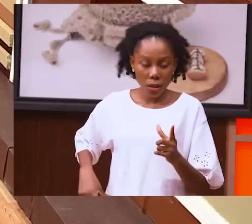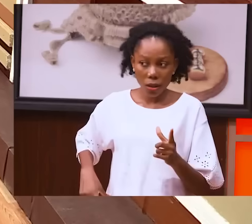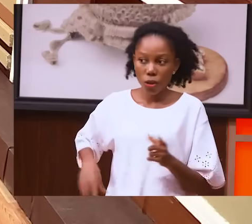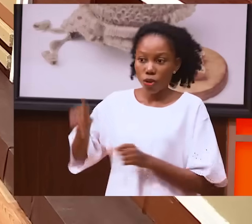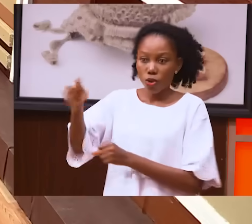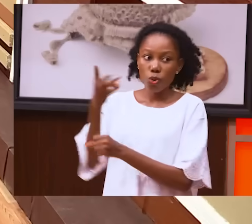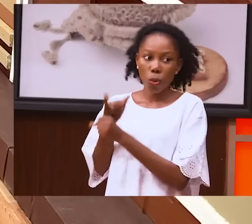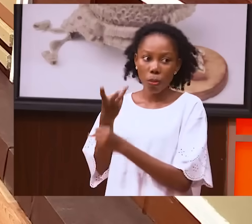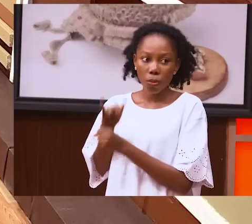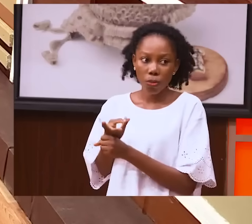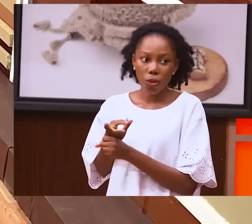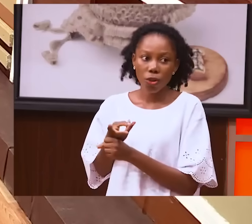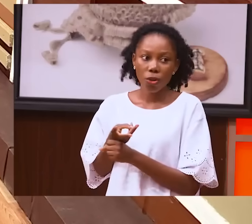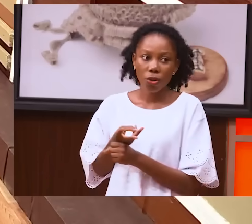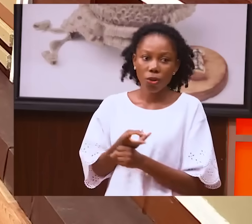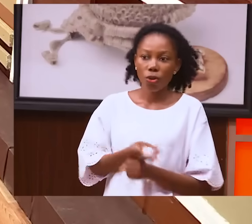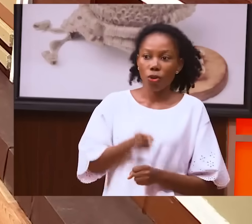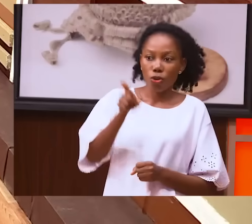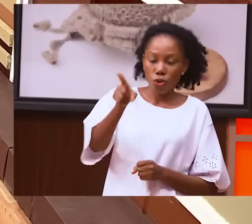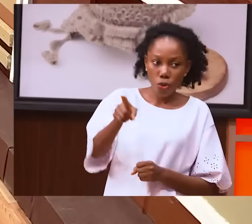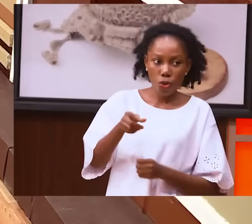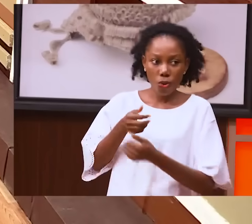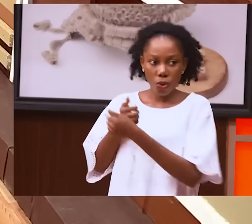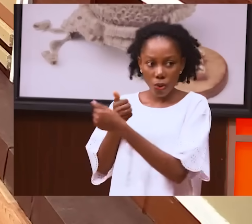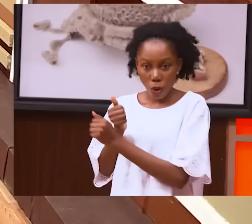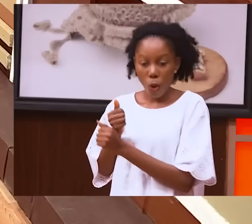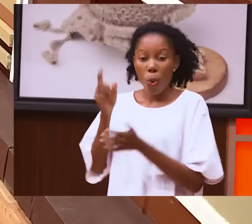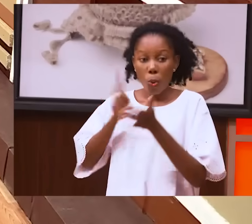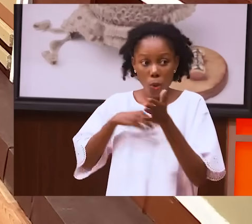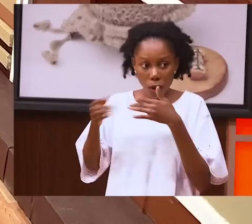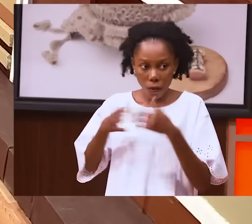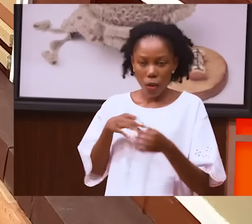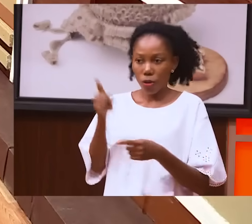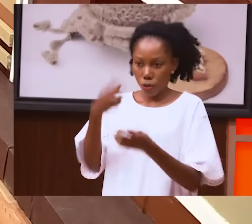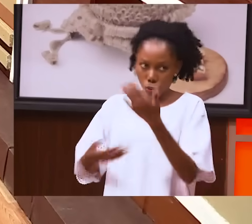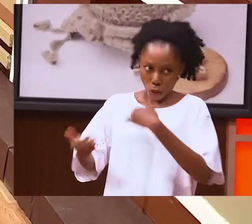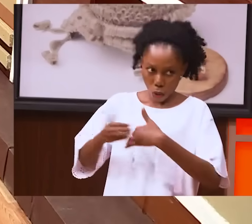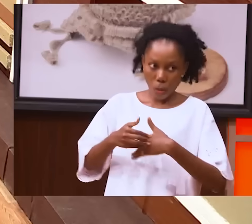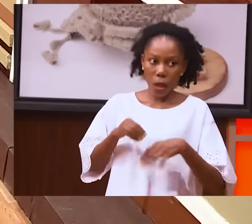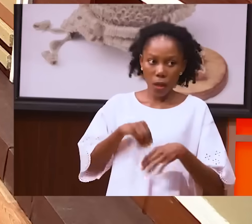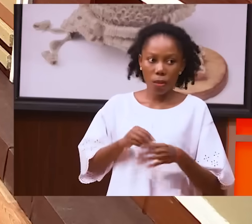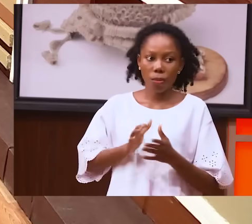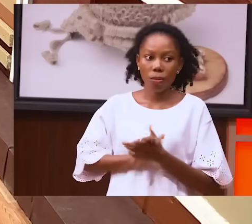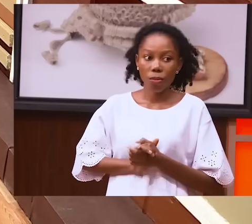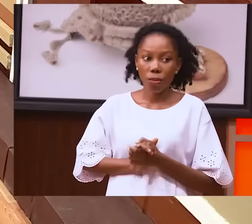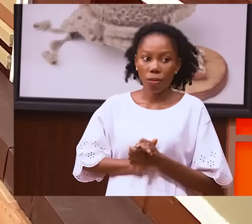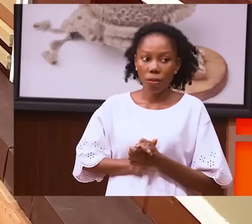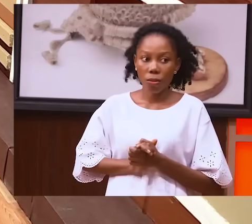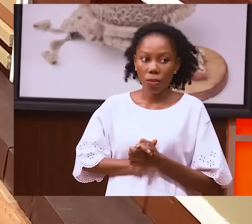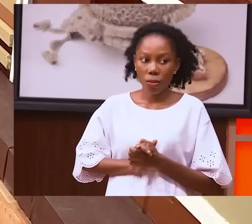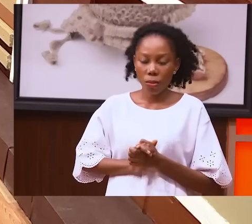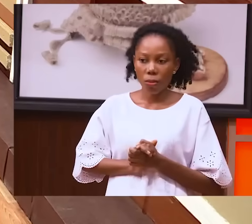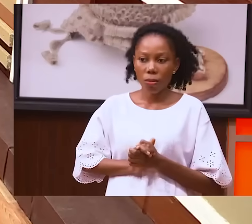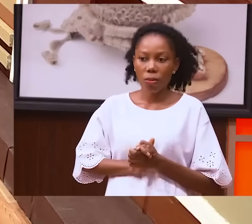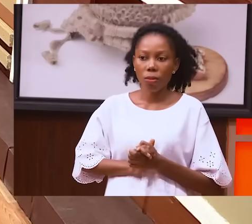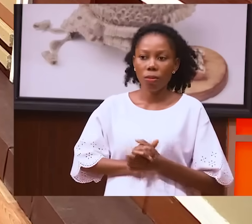plead. Then you now follow up. Whatever you agree on, then please. We have a lot of cases.